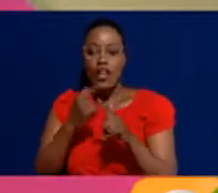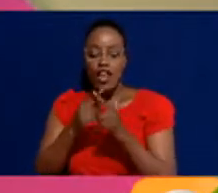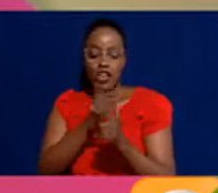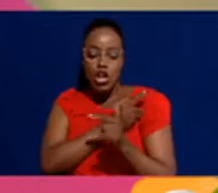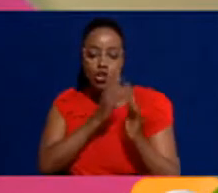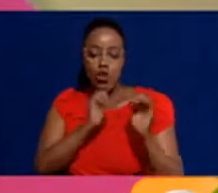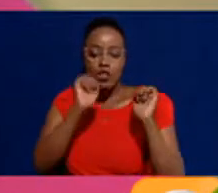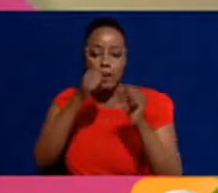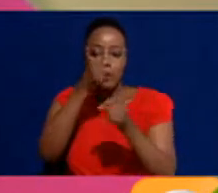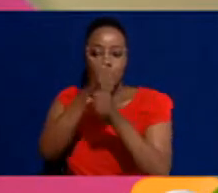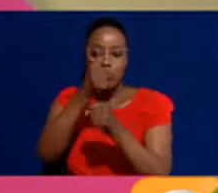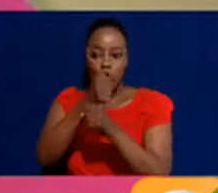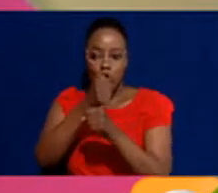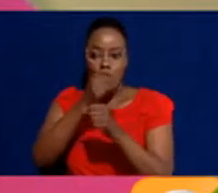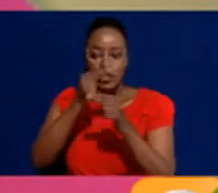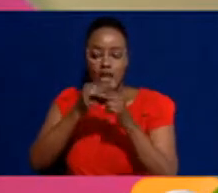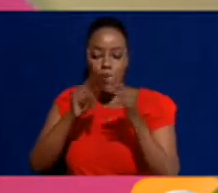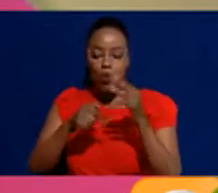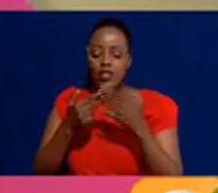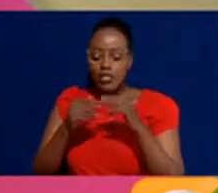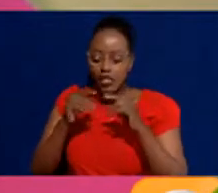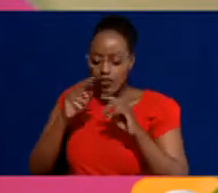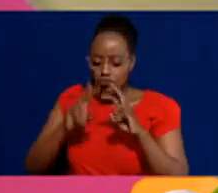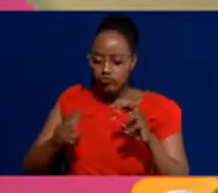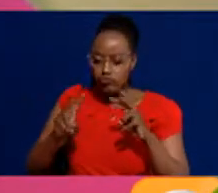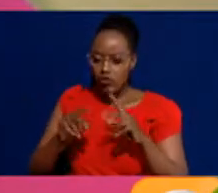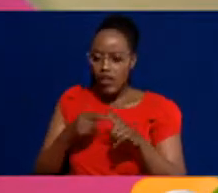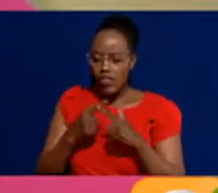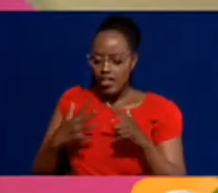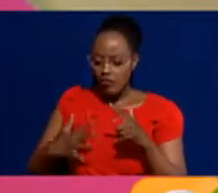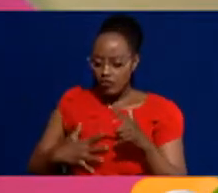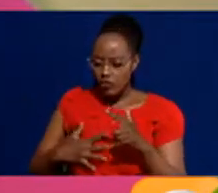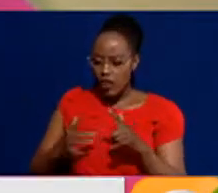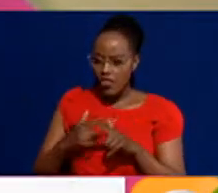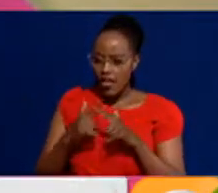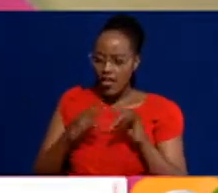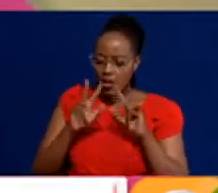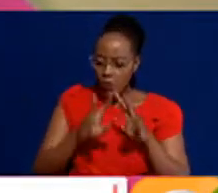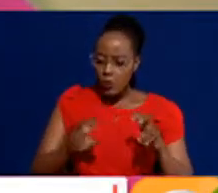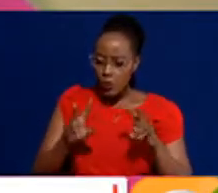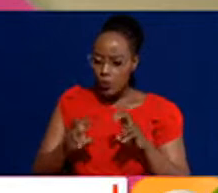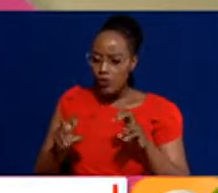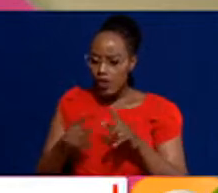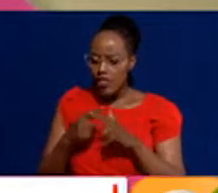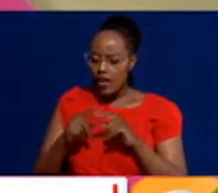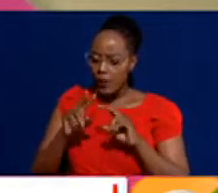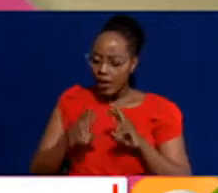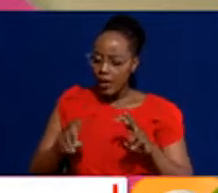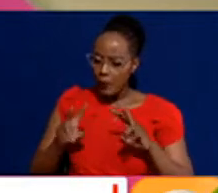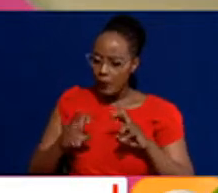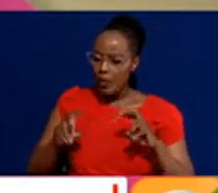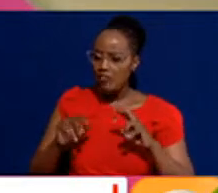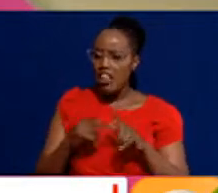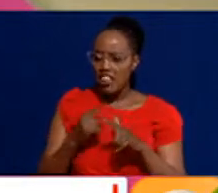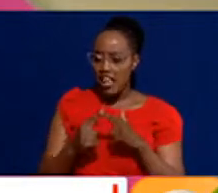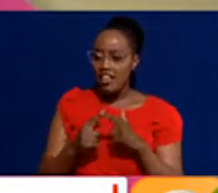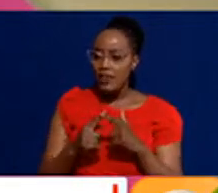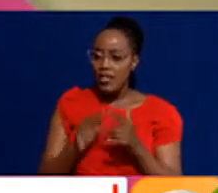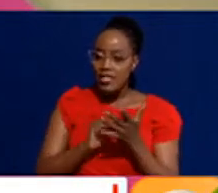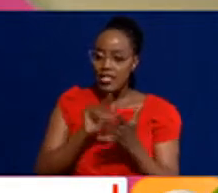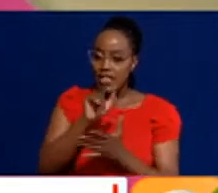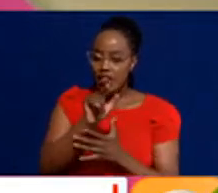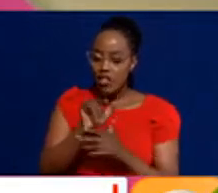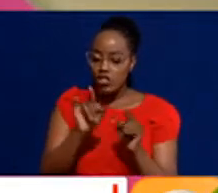doctor will do what we call a triple assessment. He'll do a clinical breast, he or she will do a clinical breast examination, and then they will send you